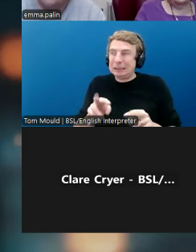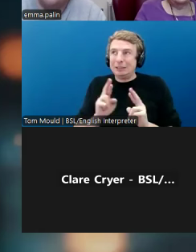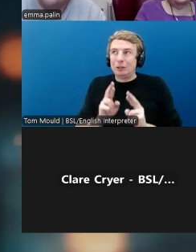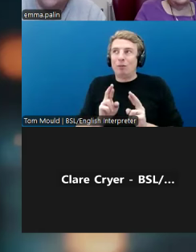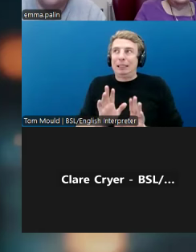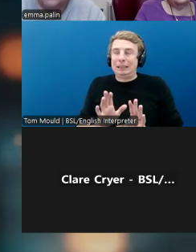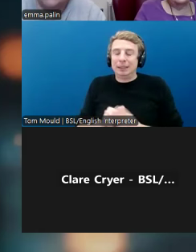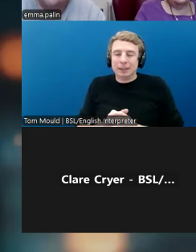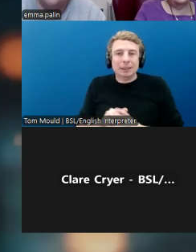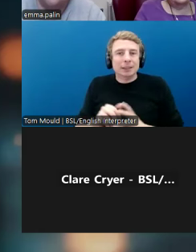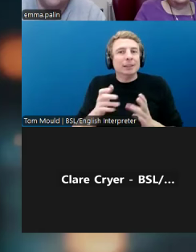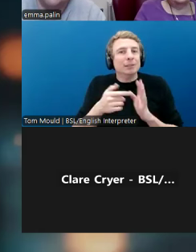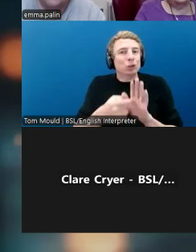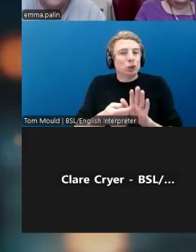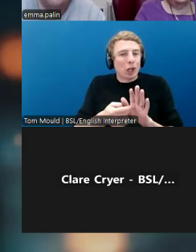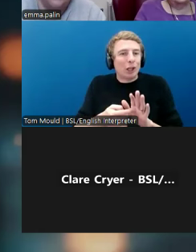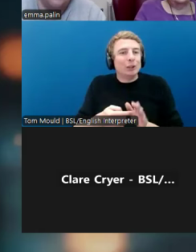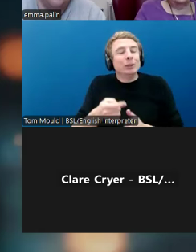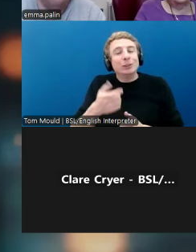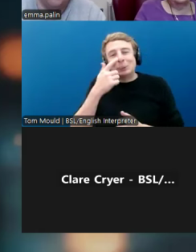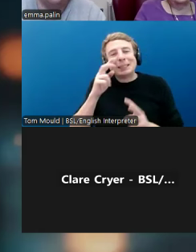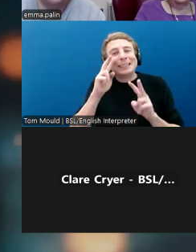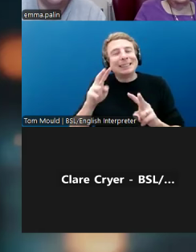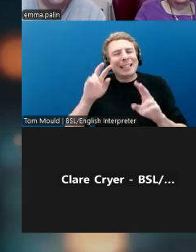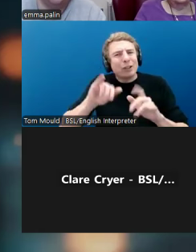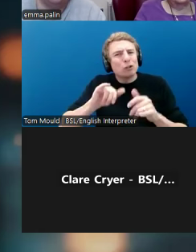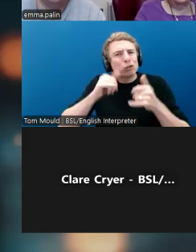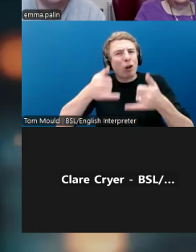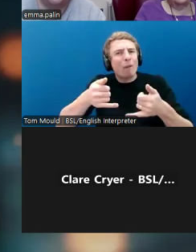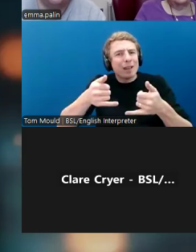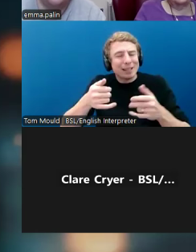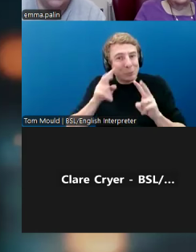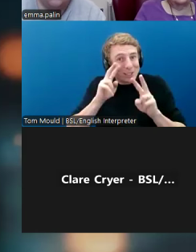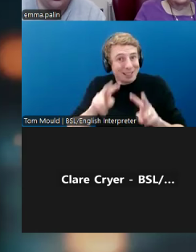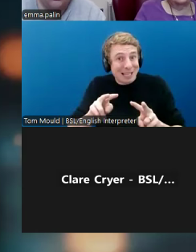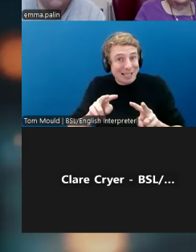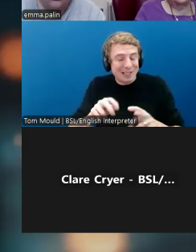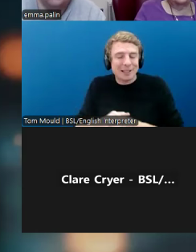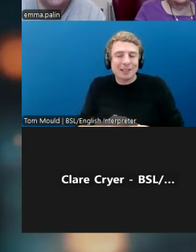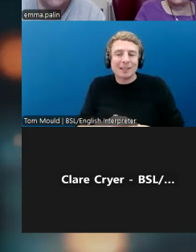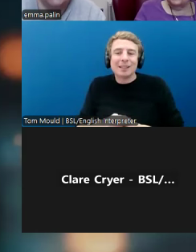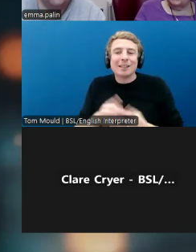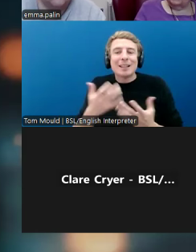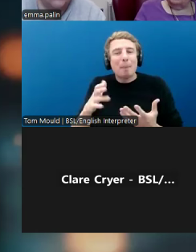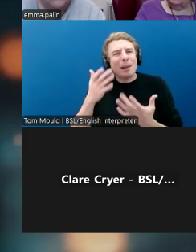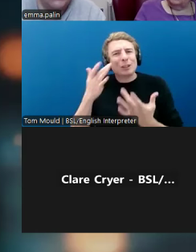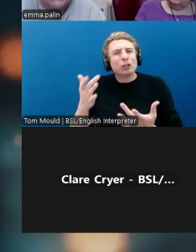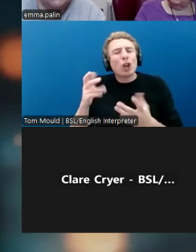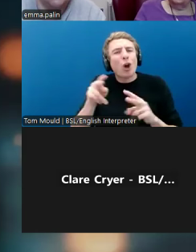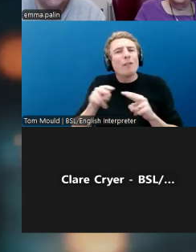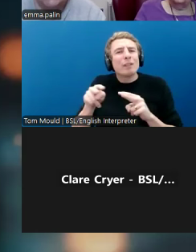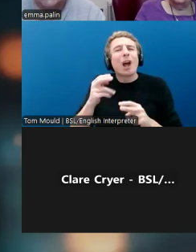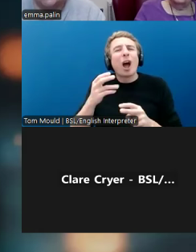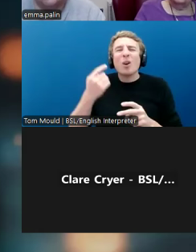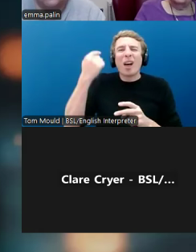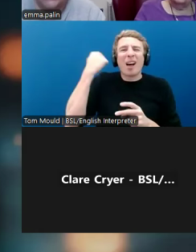shown the trophy completed for the first time. And this video was shown on our awards night to all of our nominees.